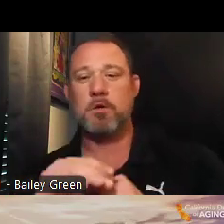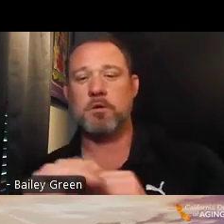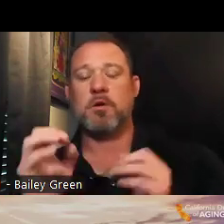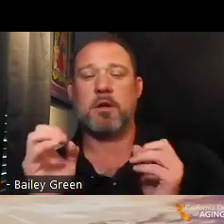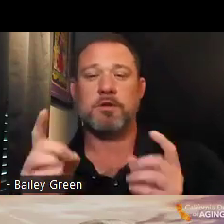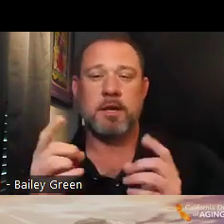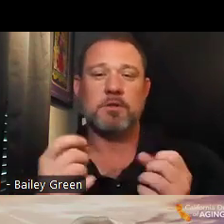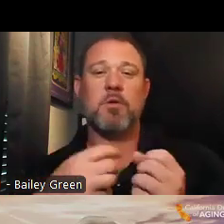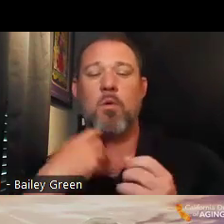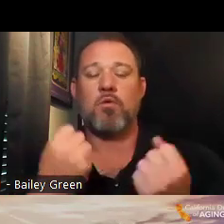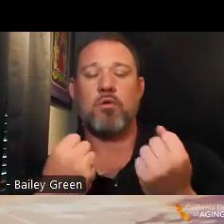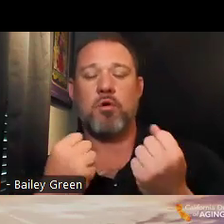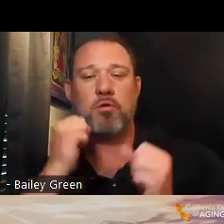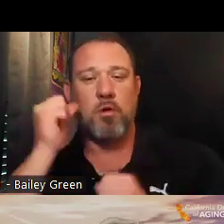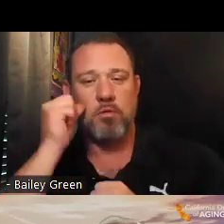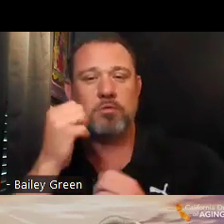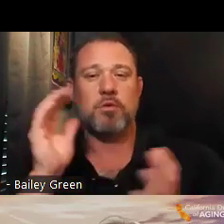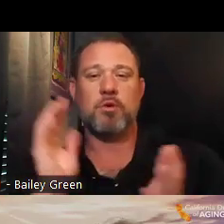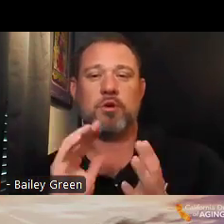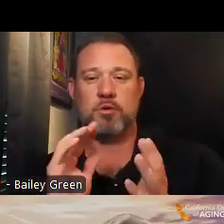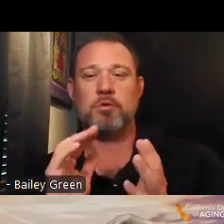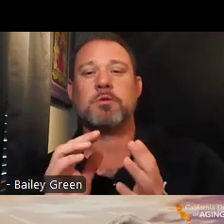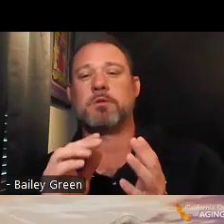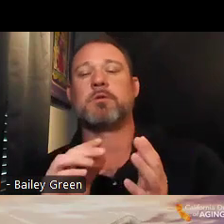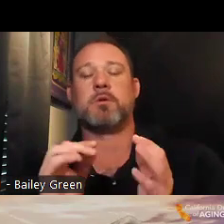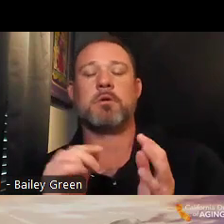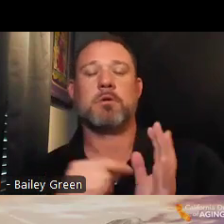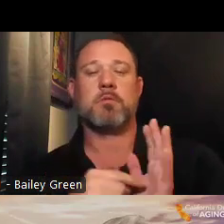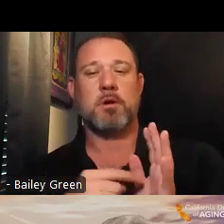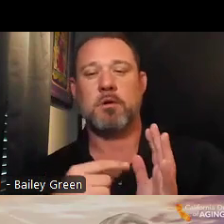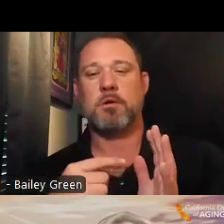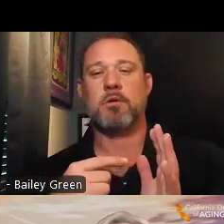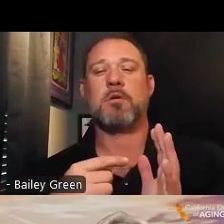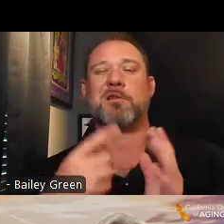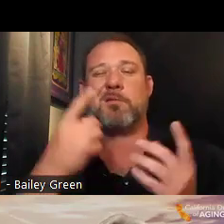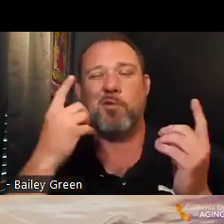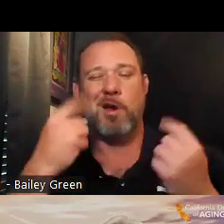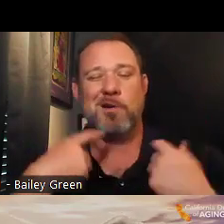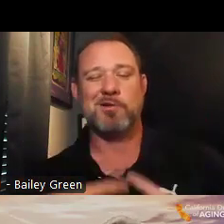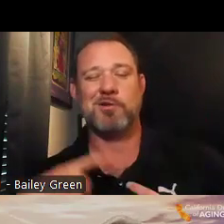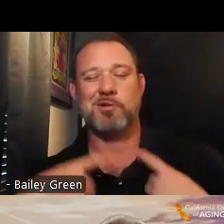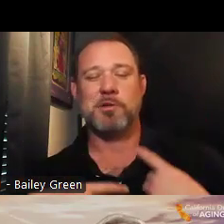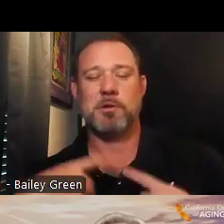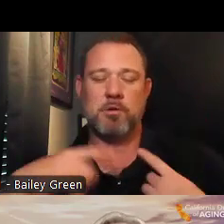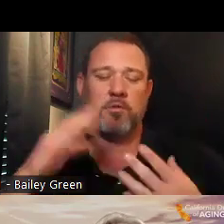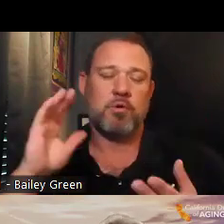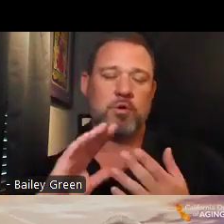support older adults to reduce symptoms of depression, improve health-related quality of life, reduce isolation and loneliness, and